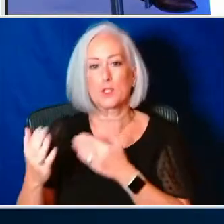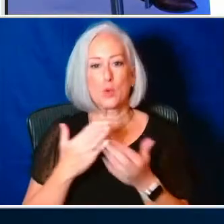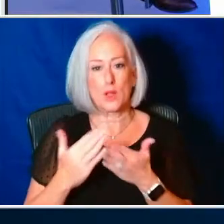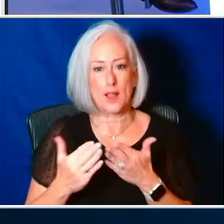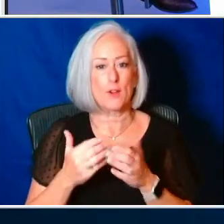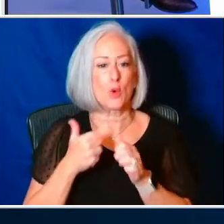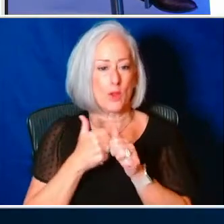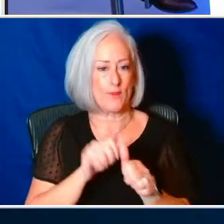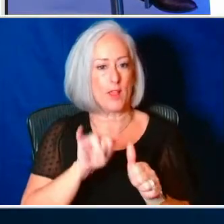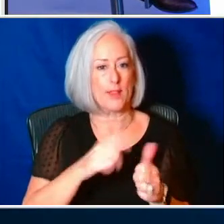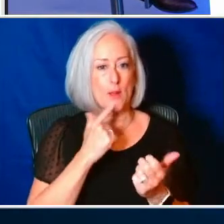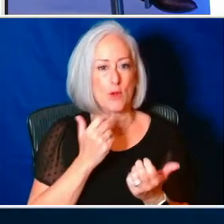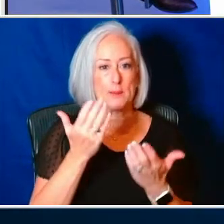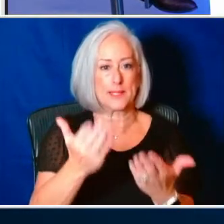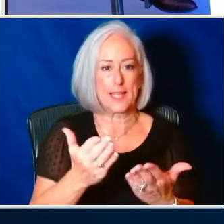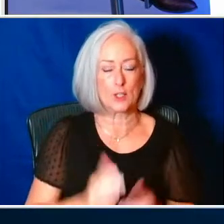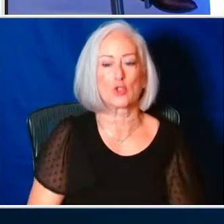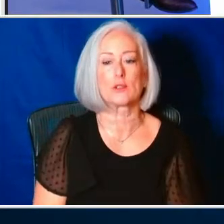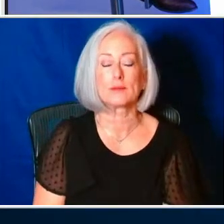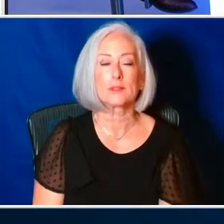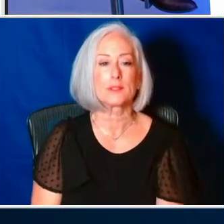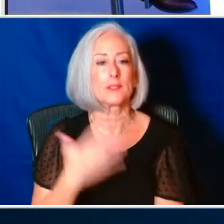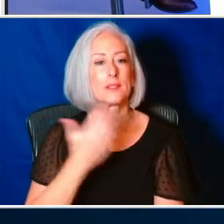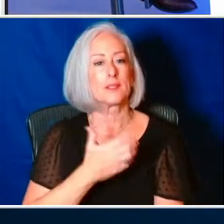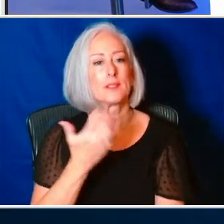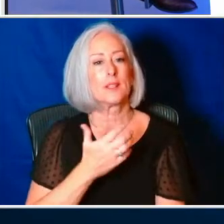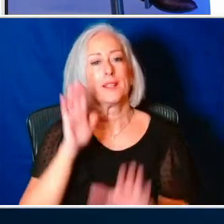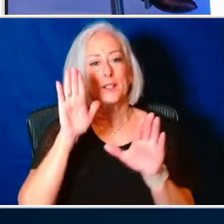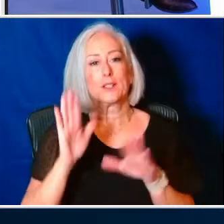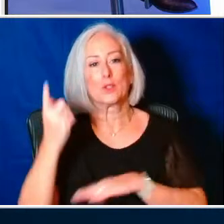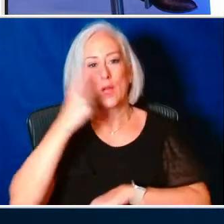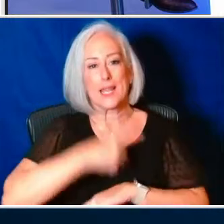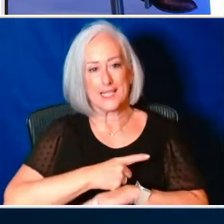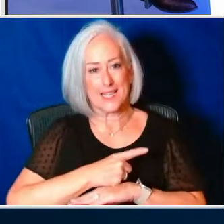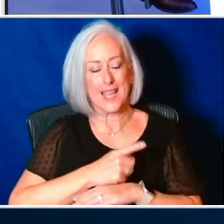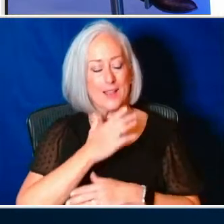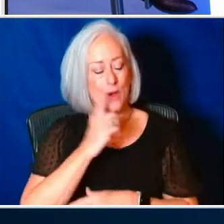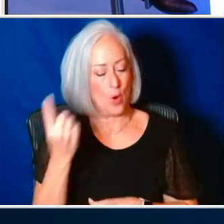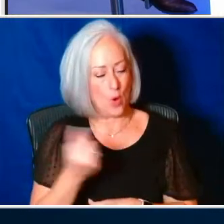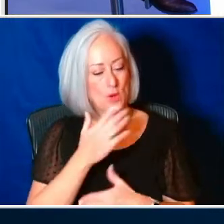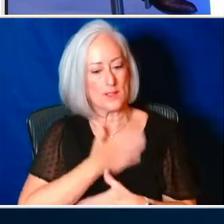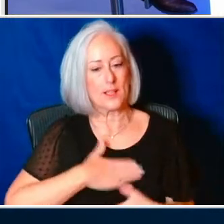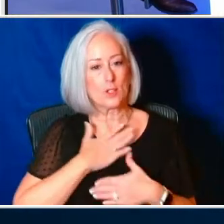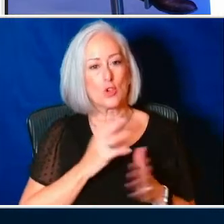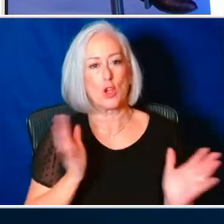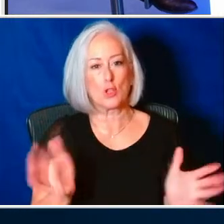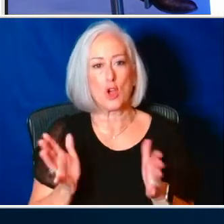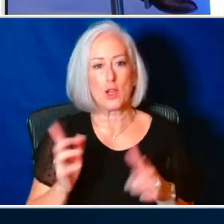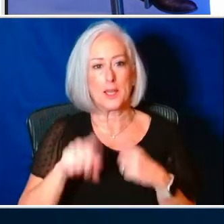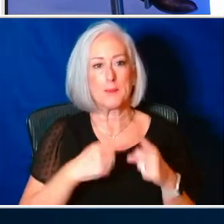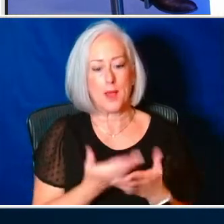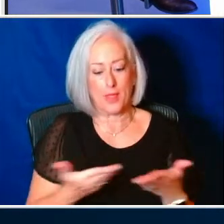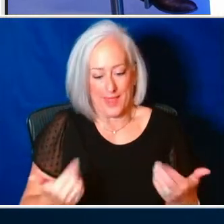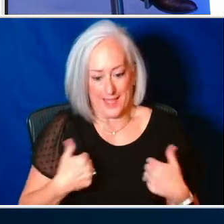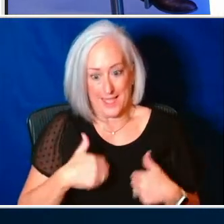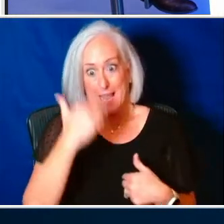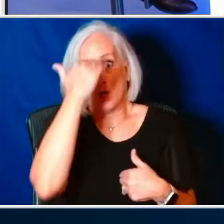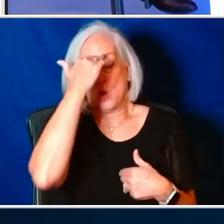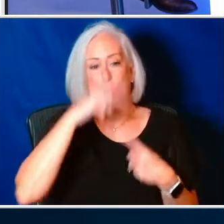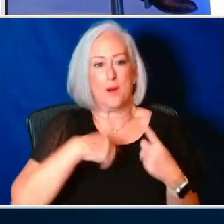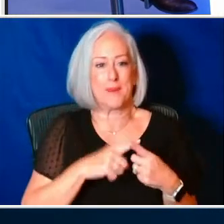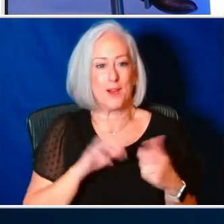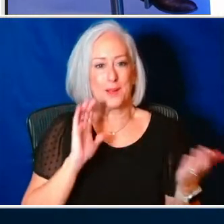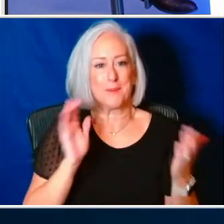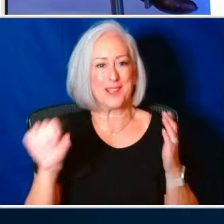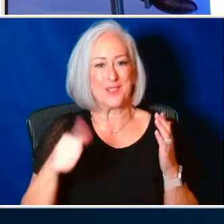right. Well, this has been a great program today, and I always enjoy the opportunity to talk about stuff that I actually know a little bit about, as opposed to some of this other weird stuff. And